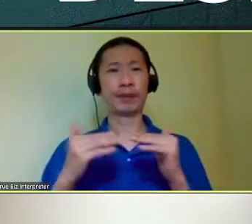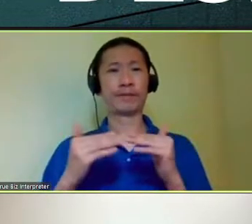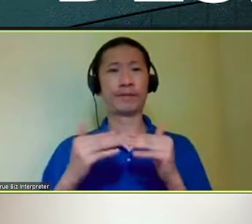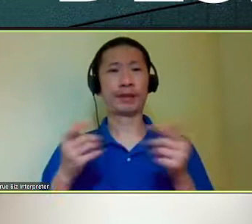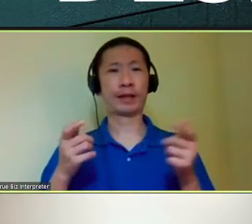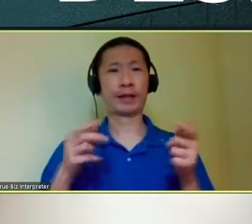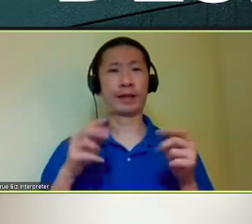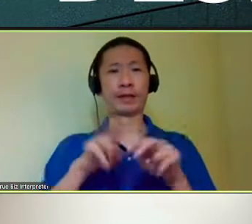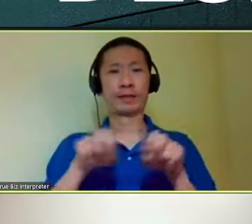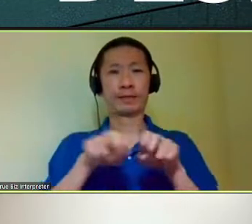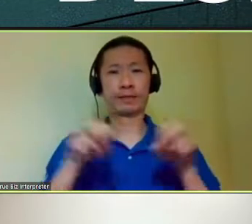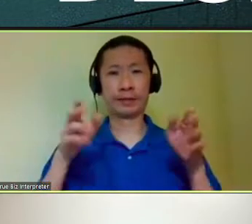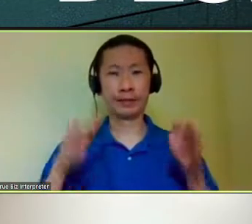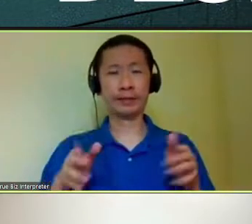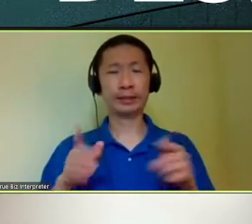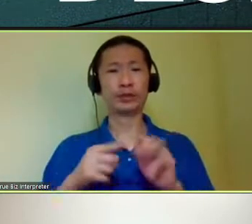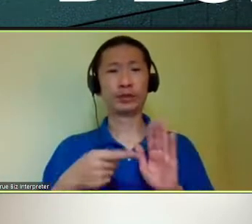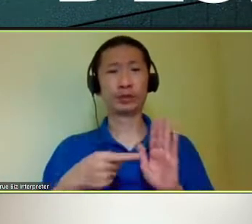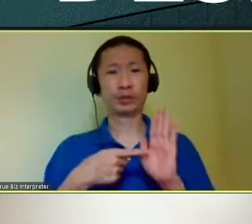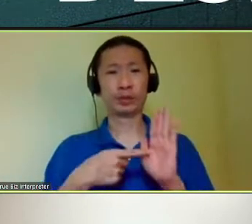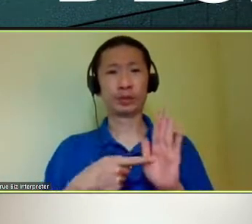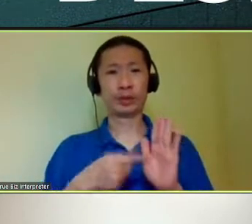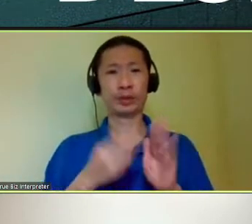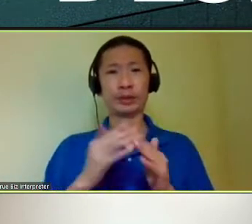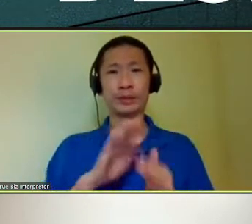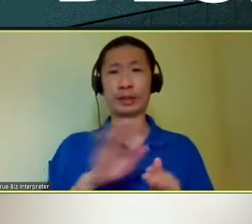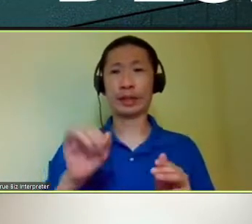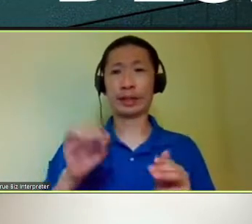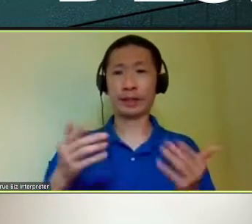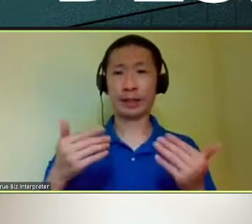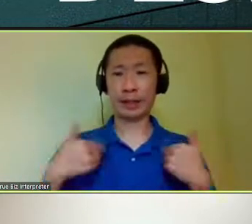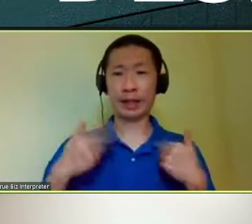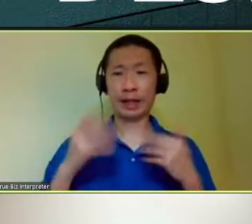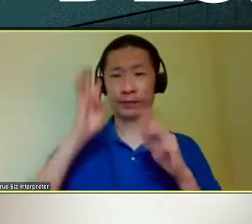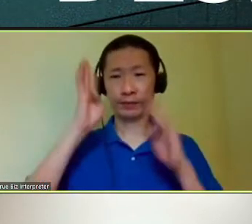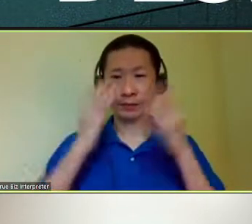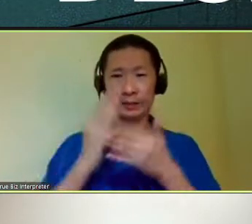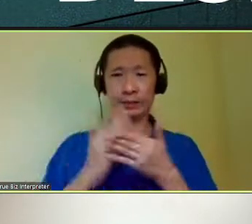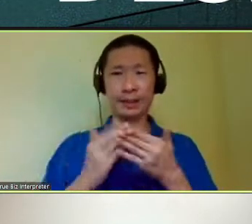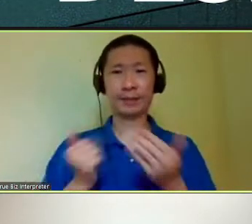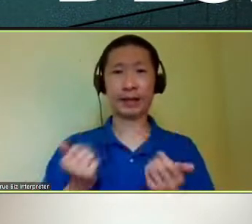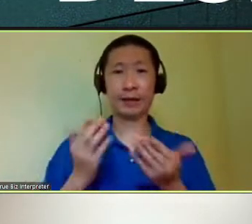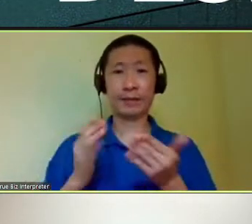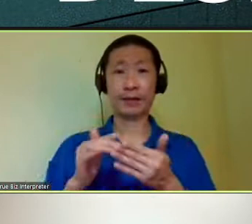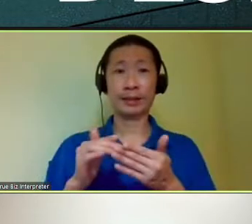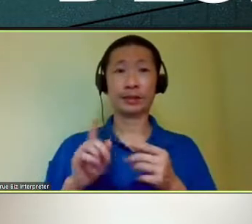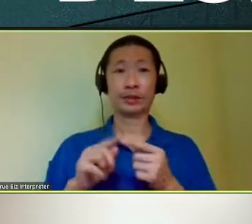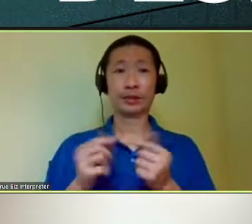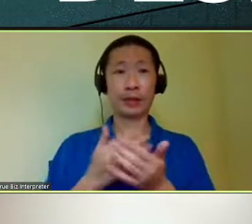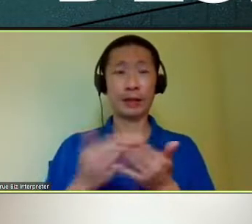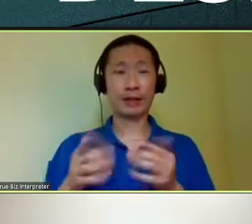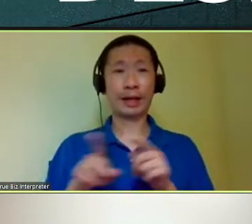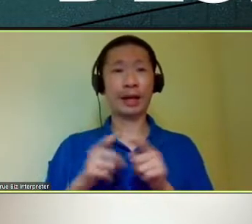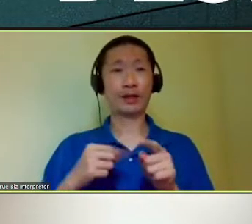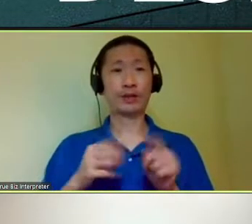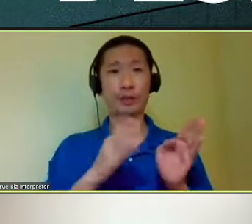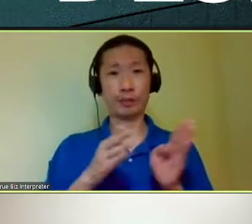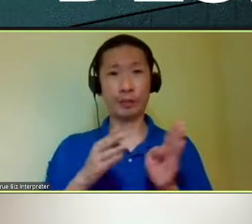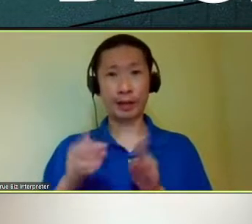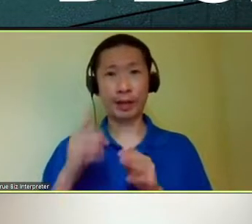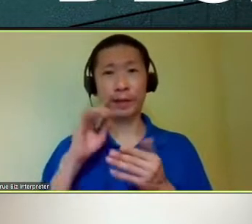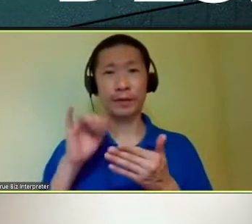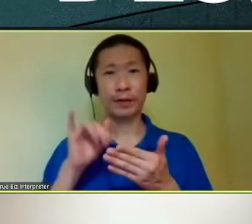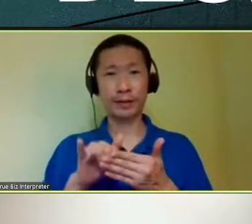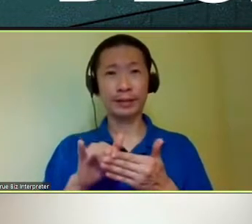facilitators to show some of theirs if they have created some, because I offered this prompt to everybody as we were preparing for